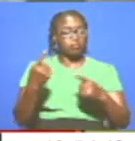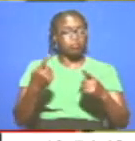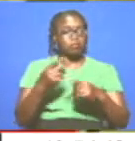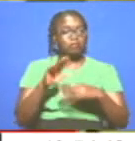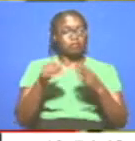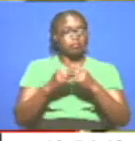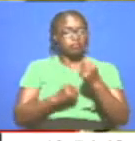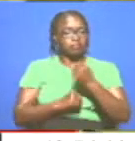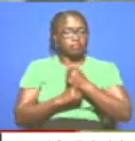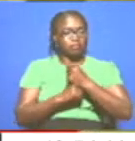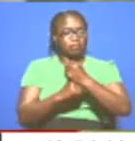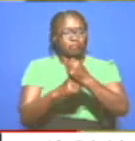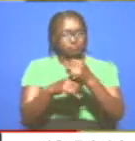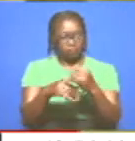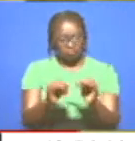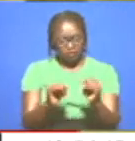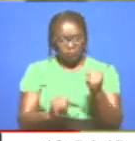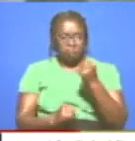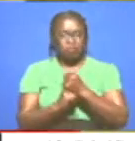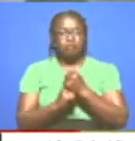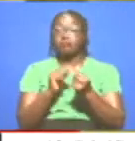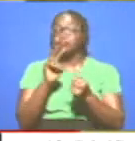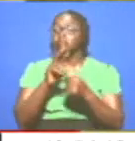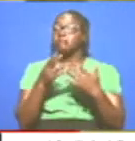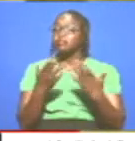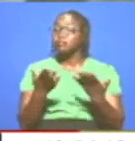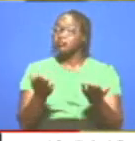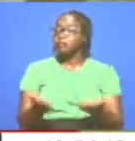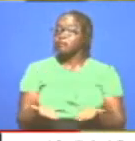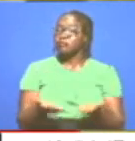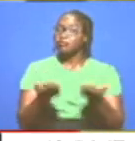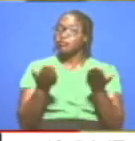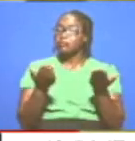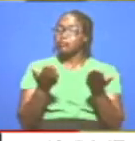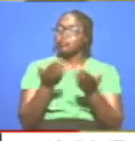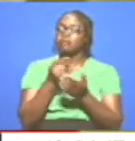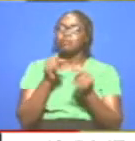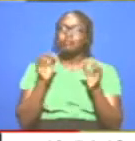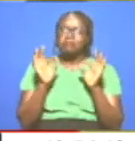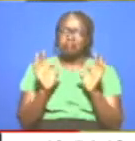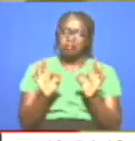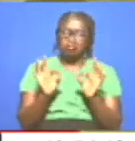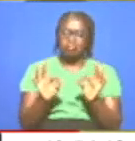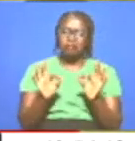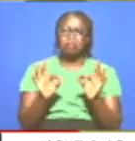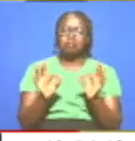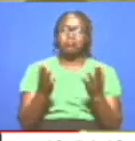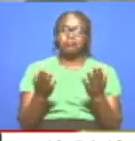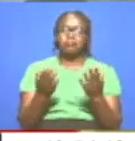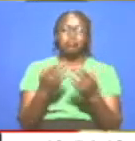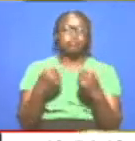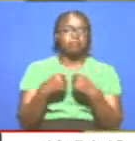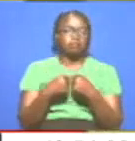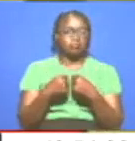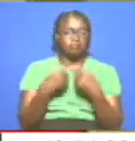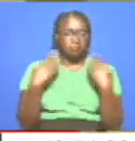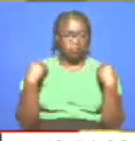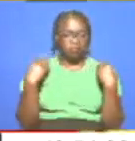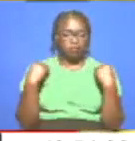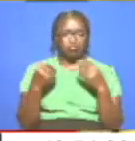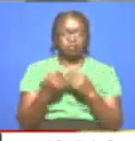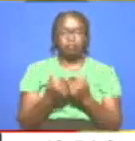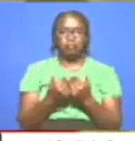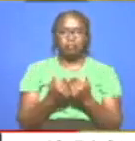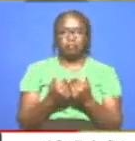and try and supporting him. See, how can we improve this lovely sport? How can a kid in my village, in Homa Bay